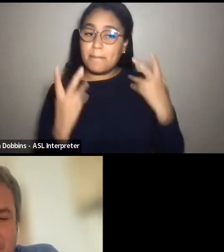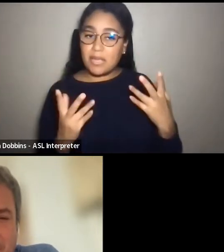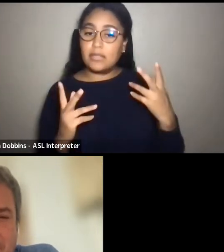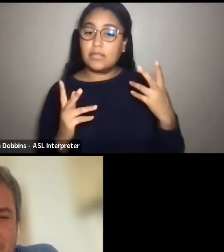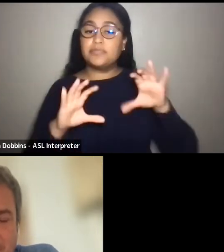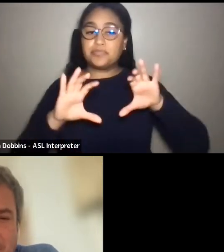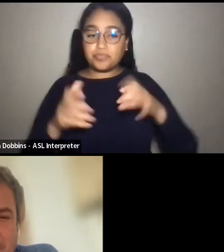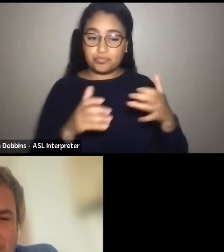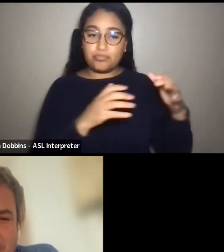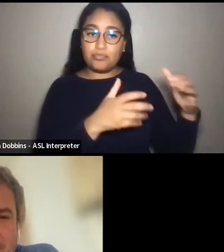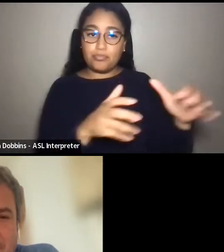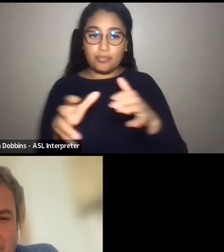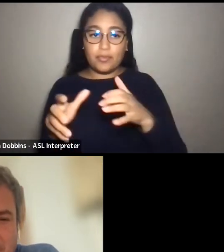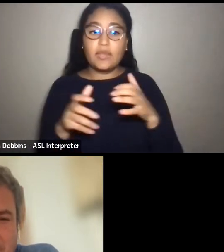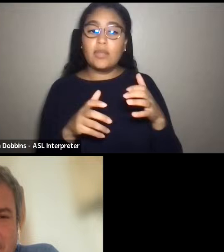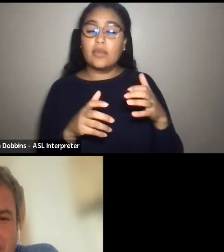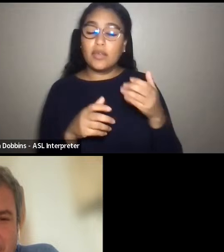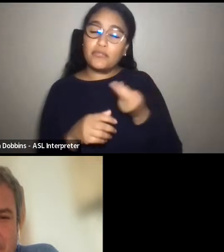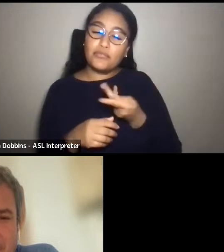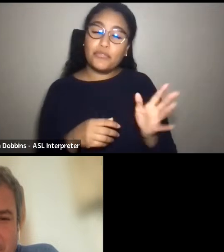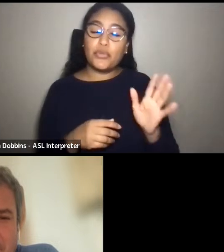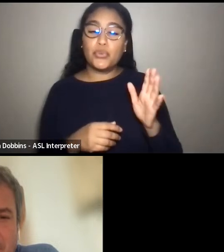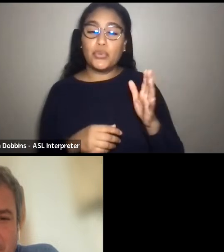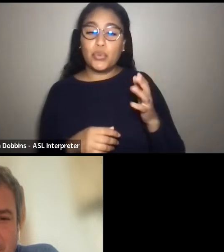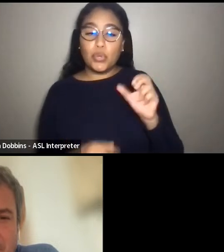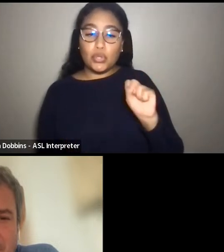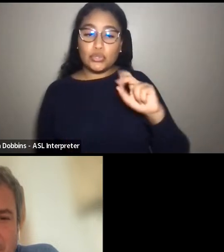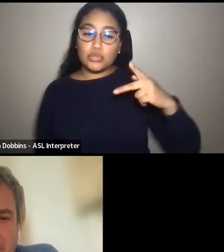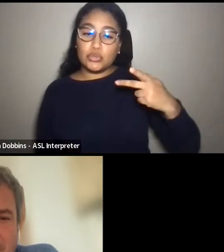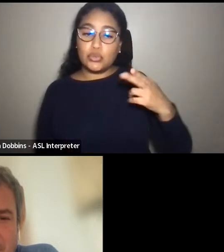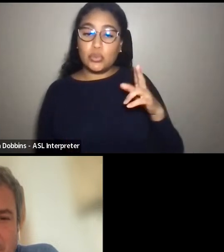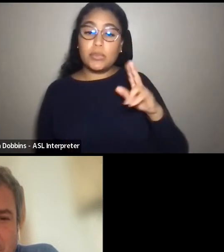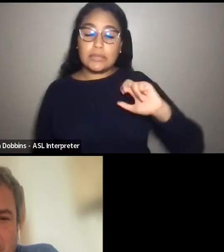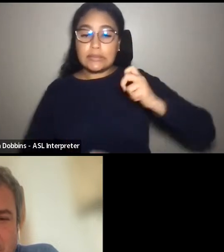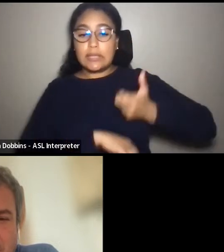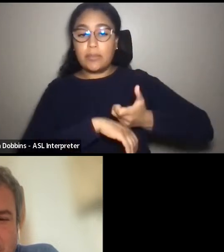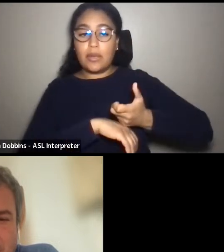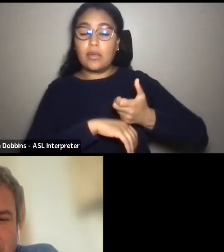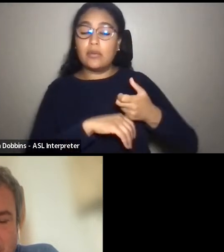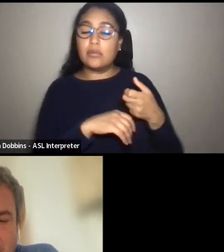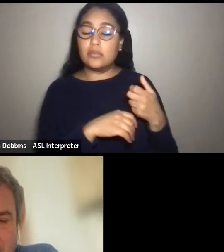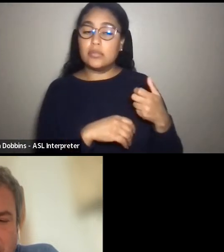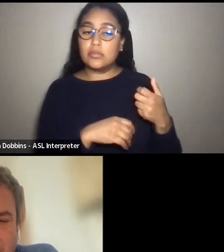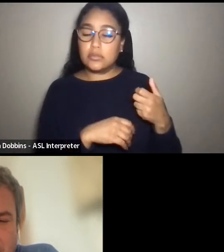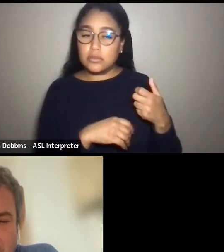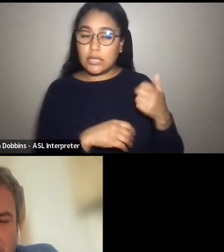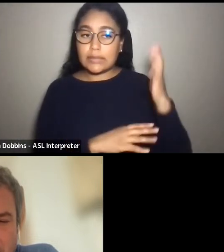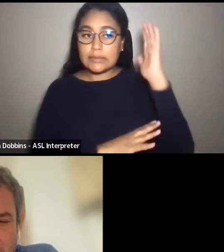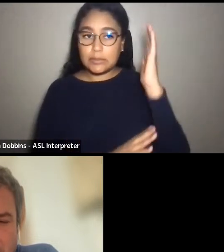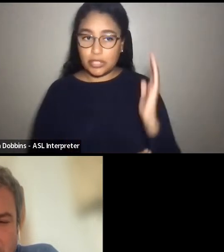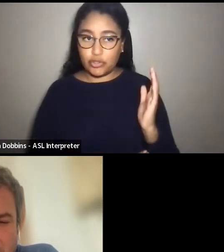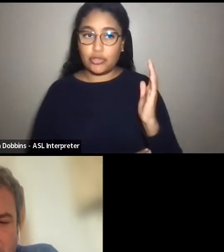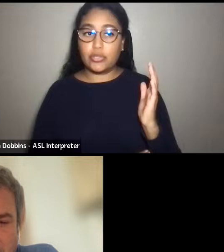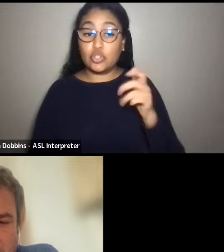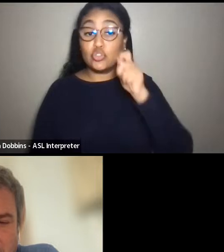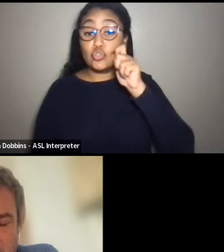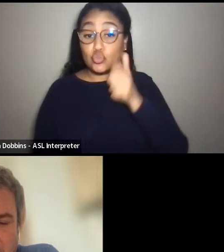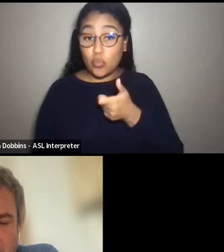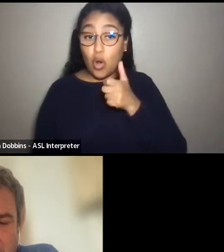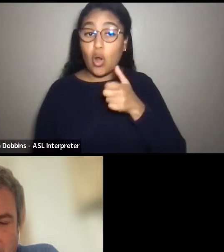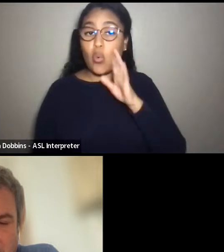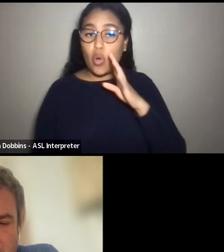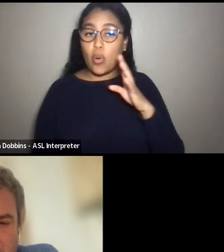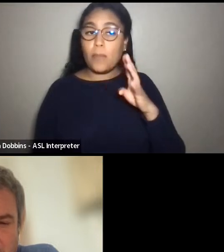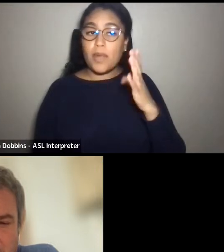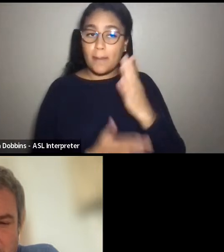colleagues and a couple of superintendents got together and planned the 4-part speaker series. And tomorrow is part